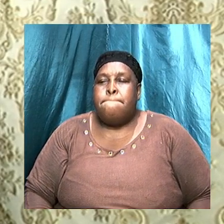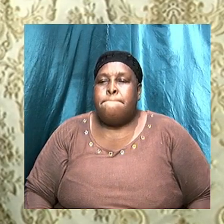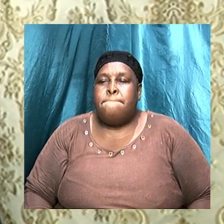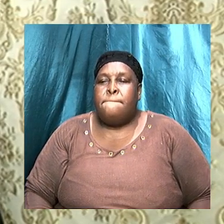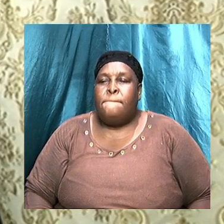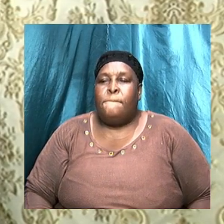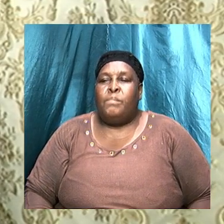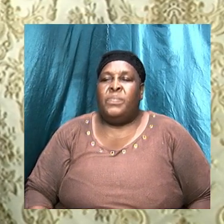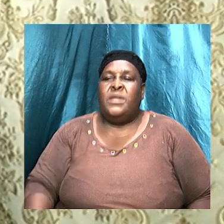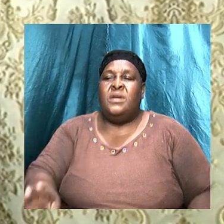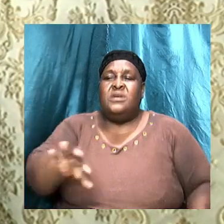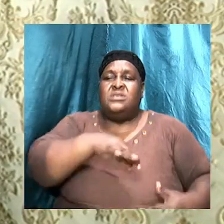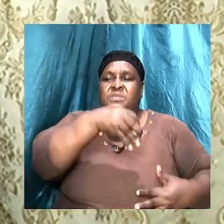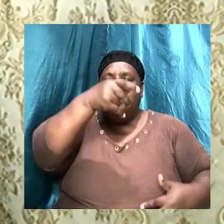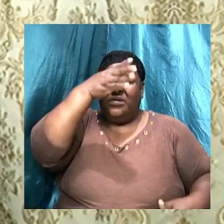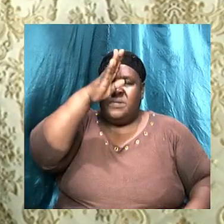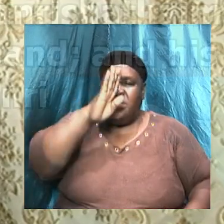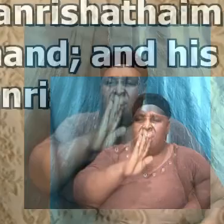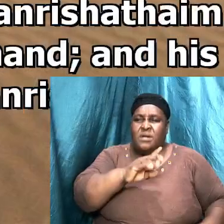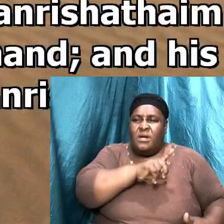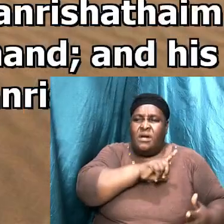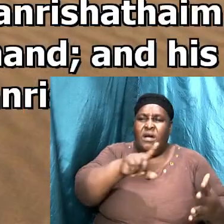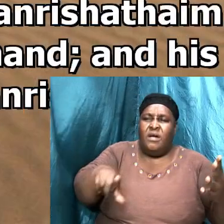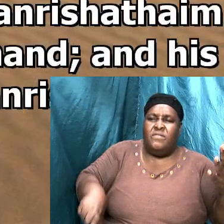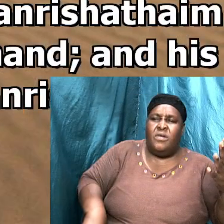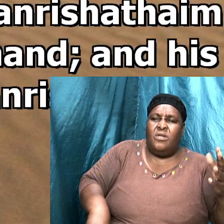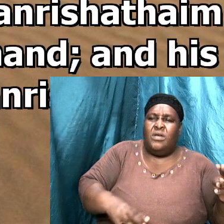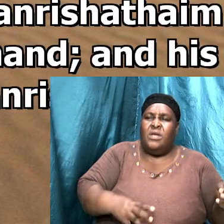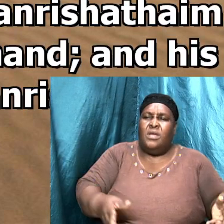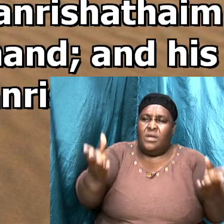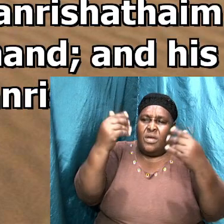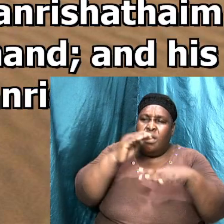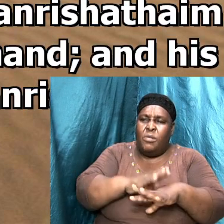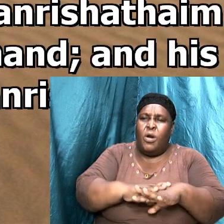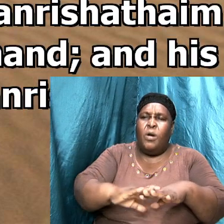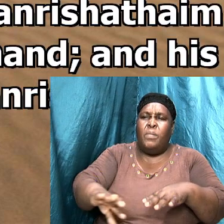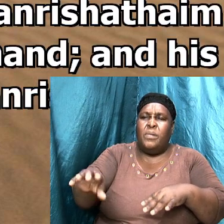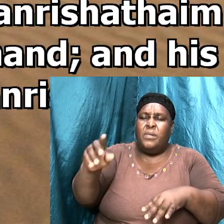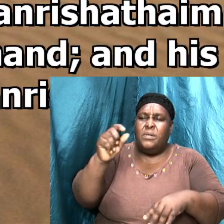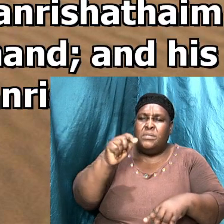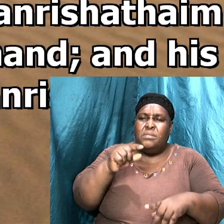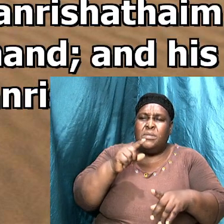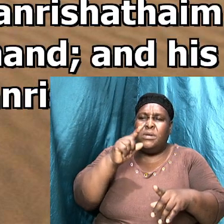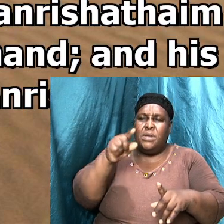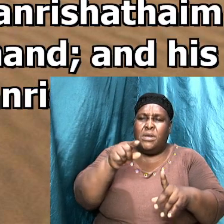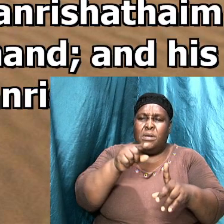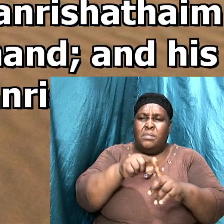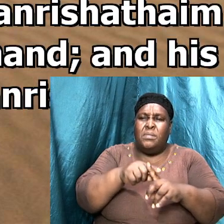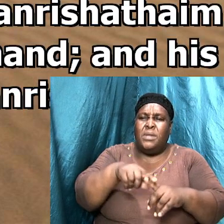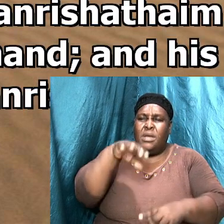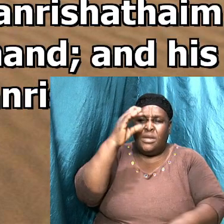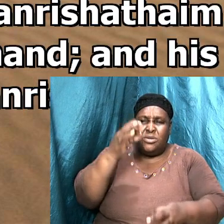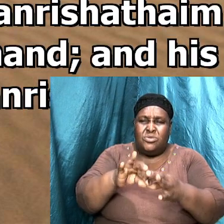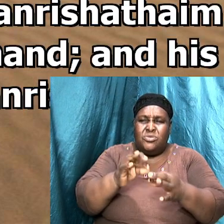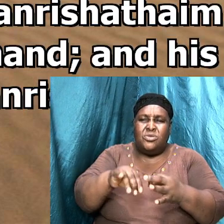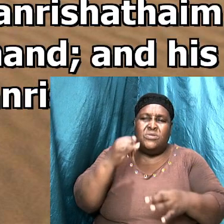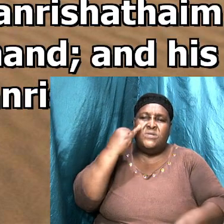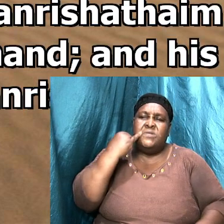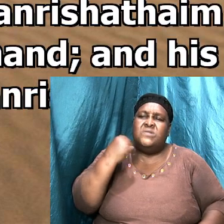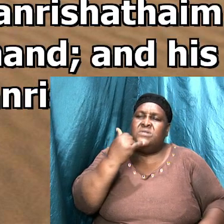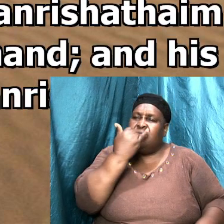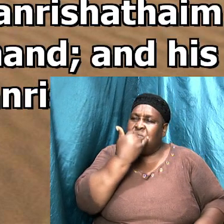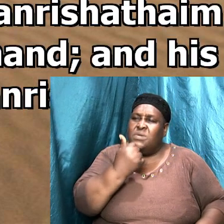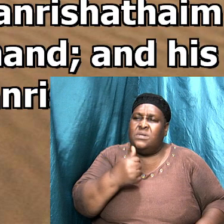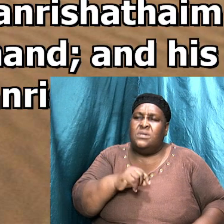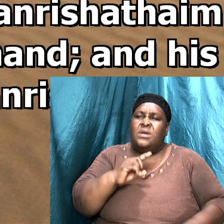The Spirit of the Lord came upon him and he judged Israel